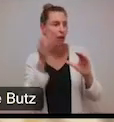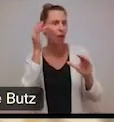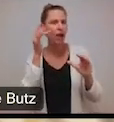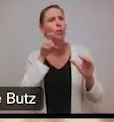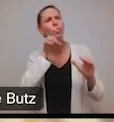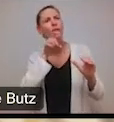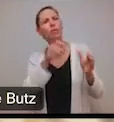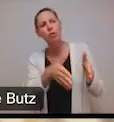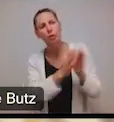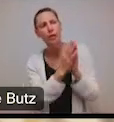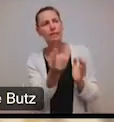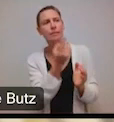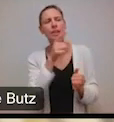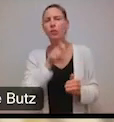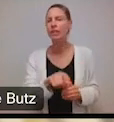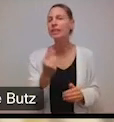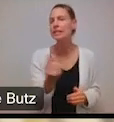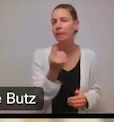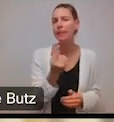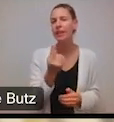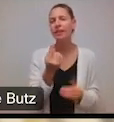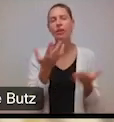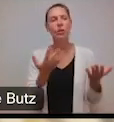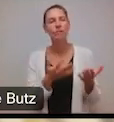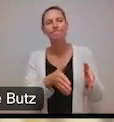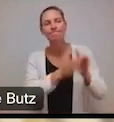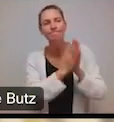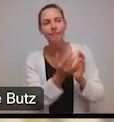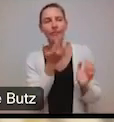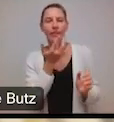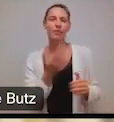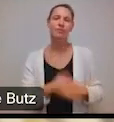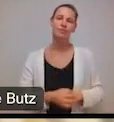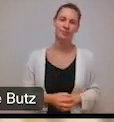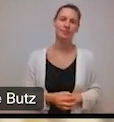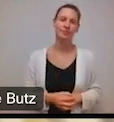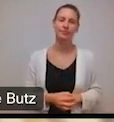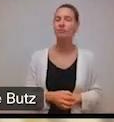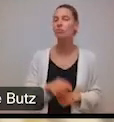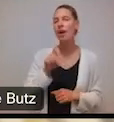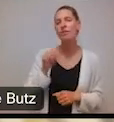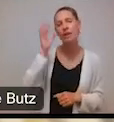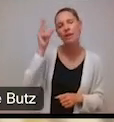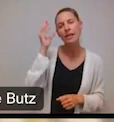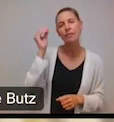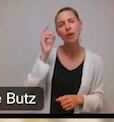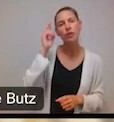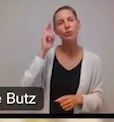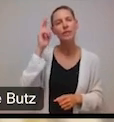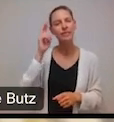from someone else. We're asking for a favor. So you have to think about the purpose of your